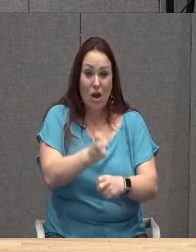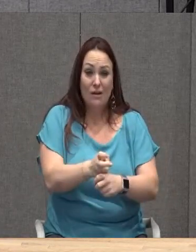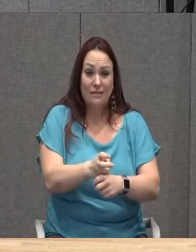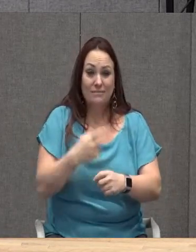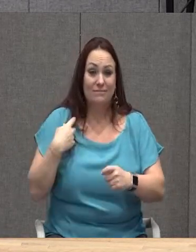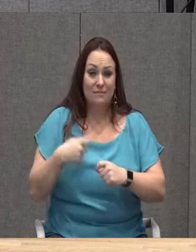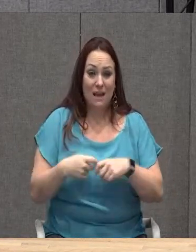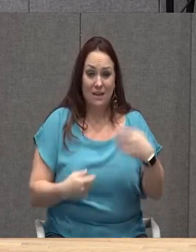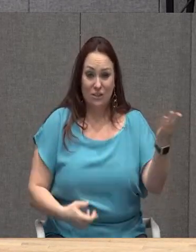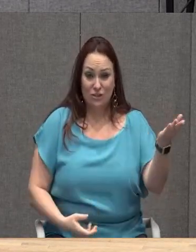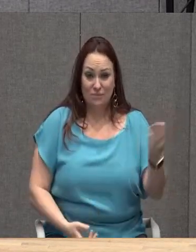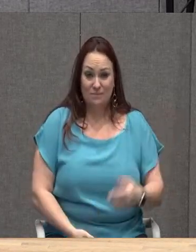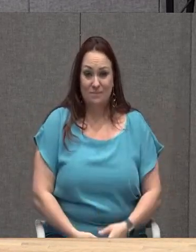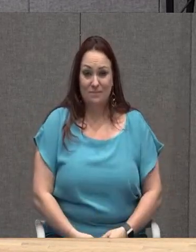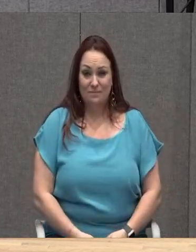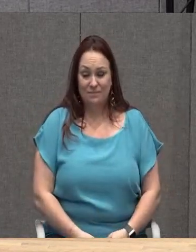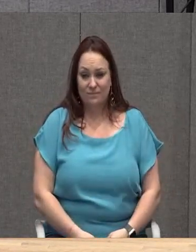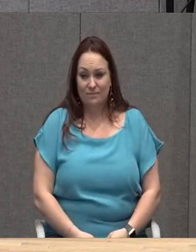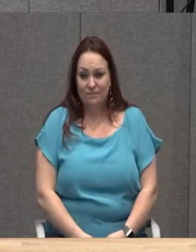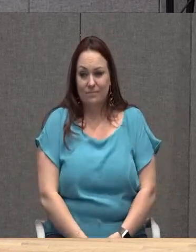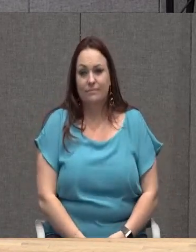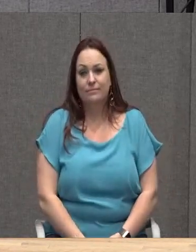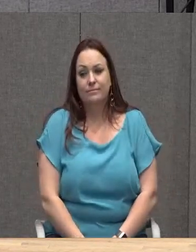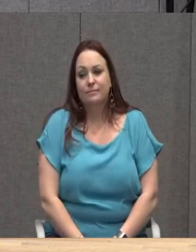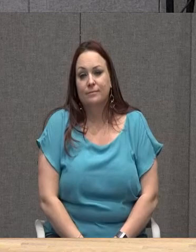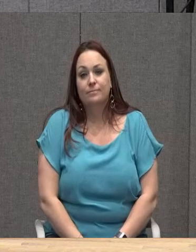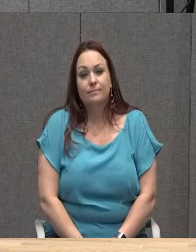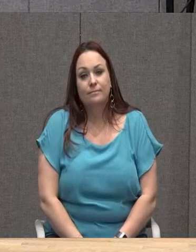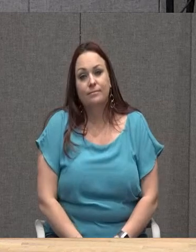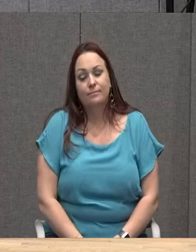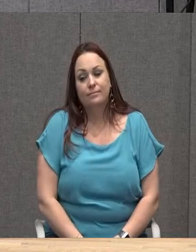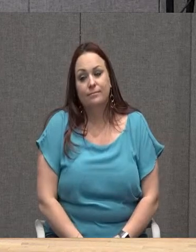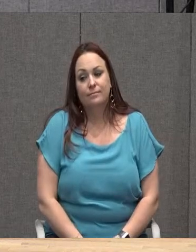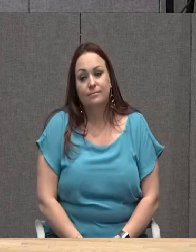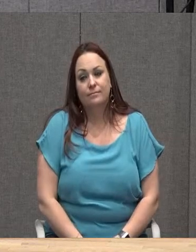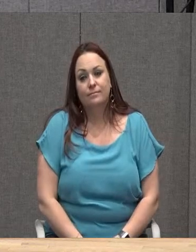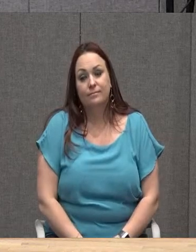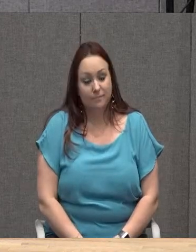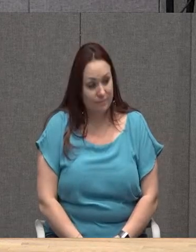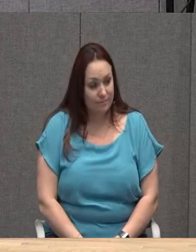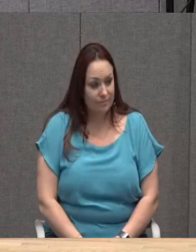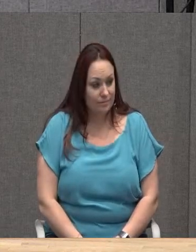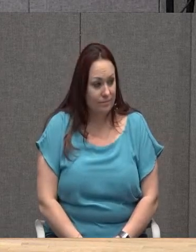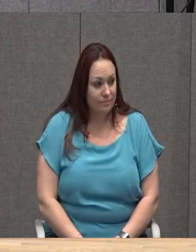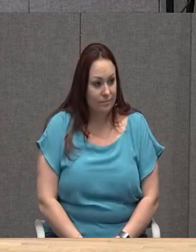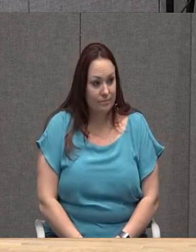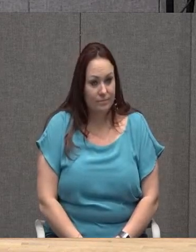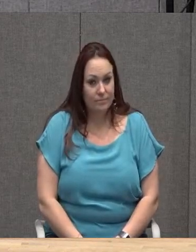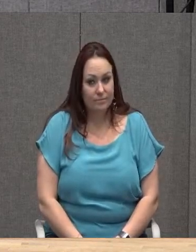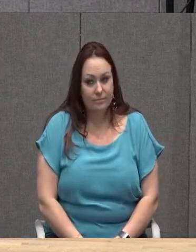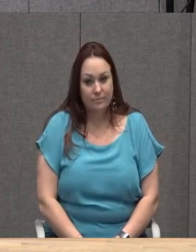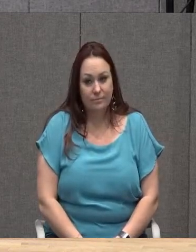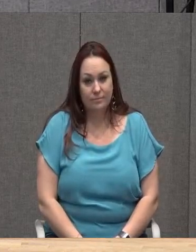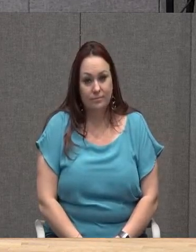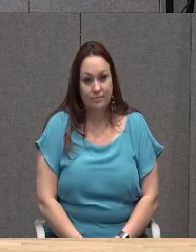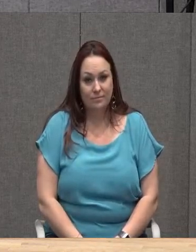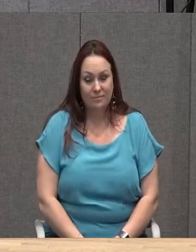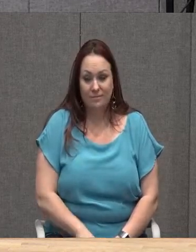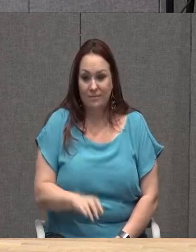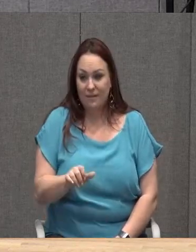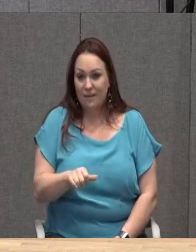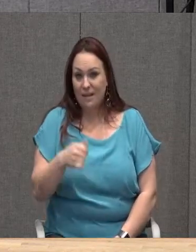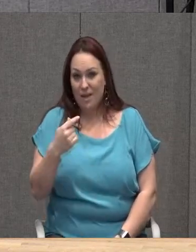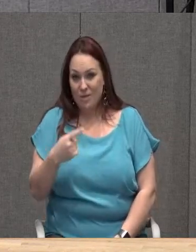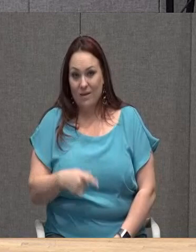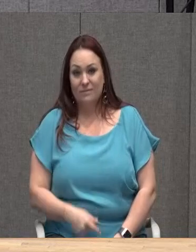nuestras piernas o vamos a levantar un pie y lo vamos a agarrar con nuestra mano y estirar. Switch to the other